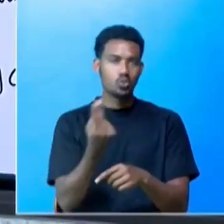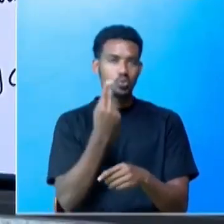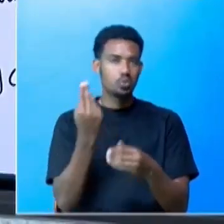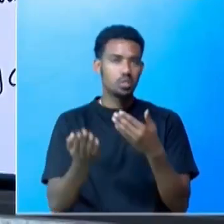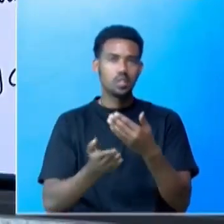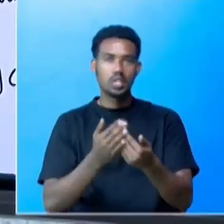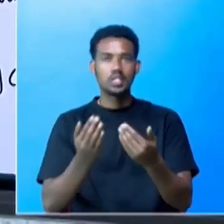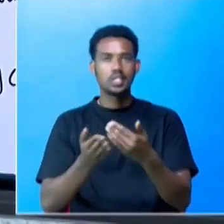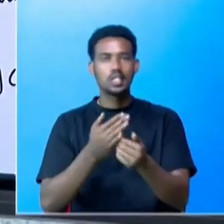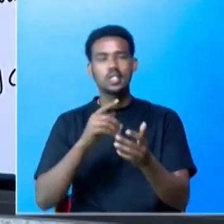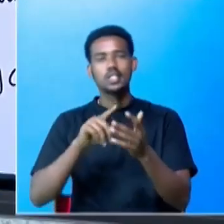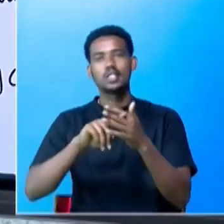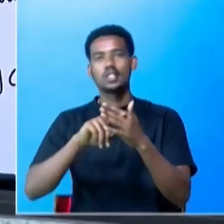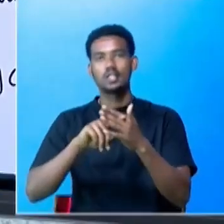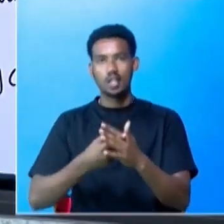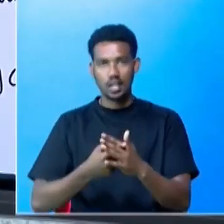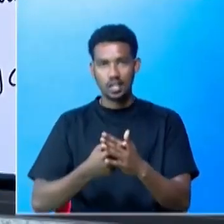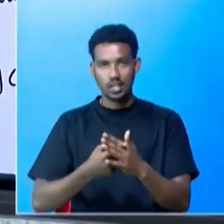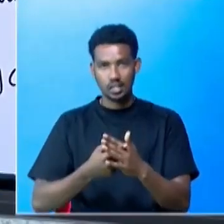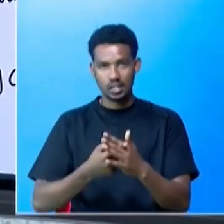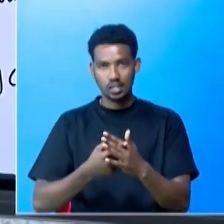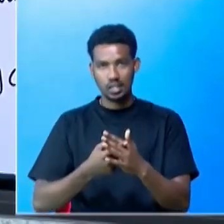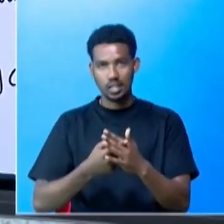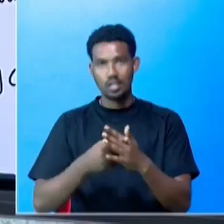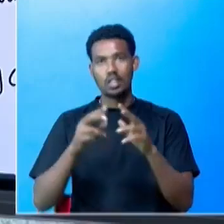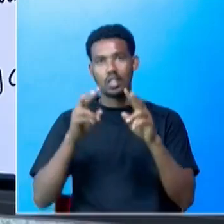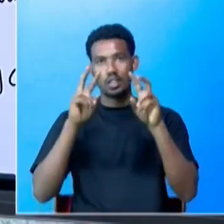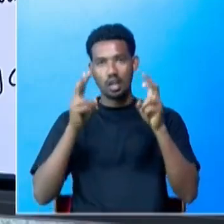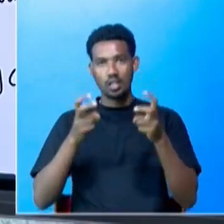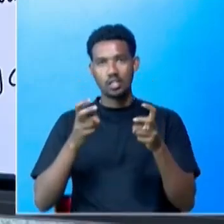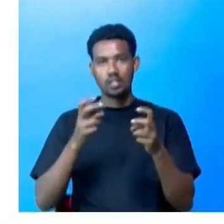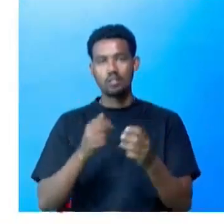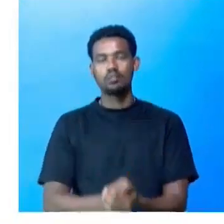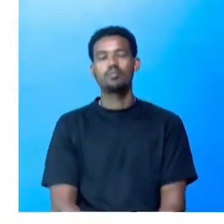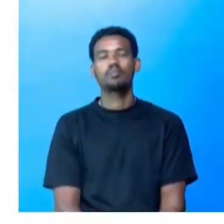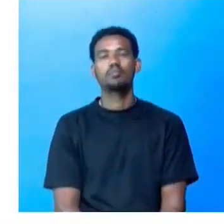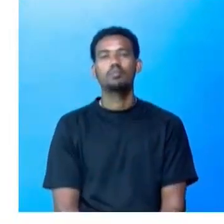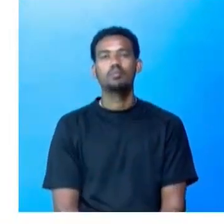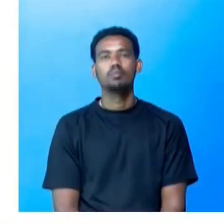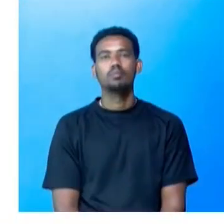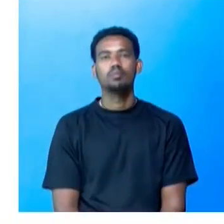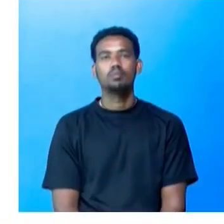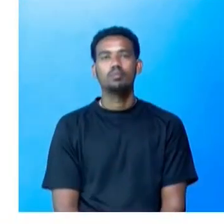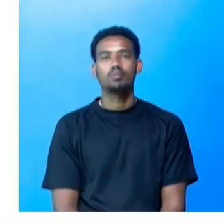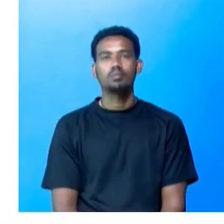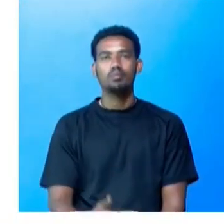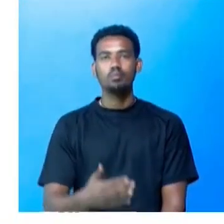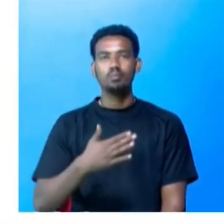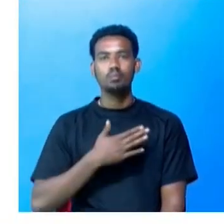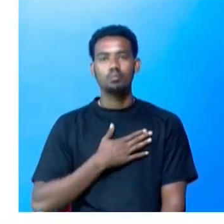by starting the title. So, my